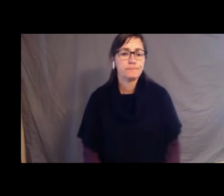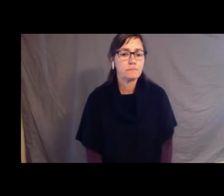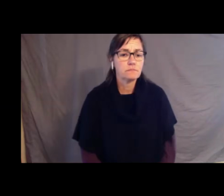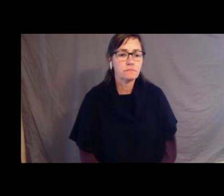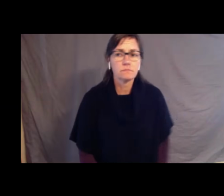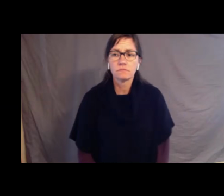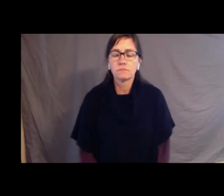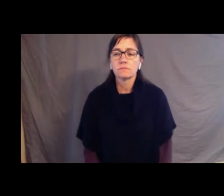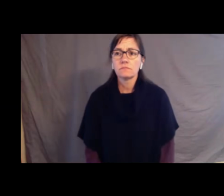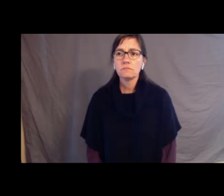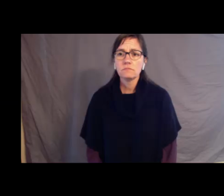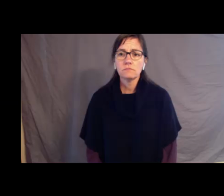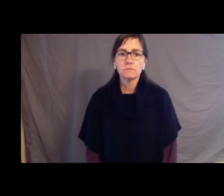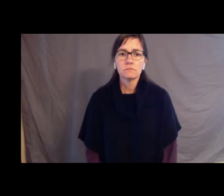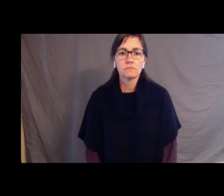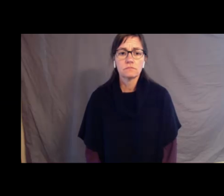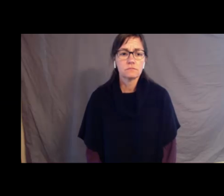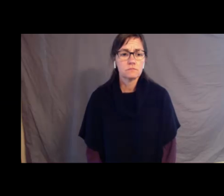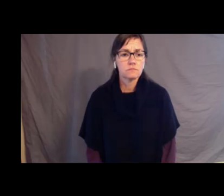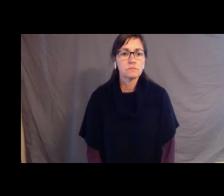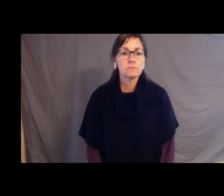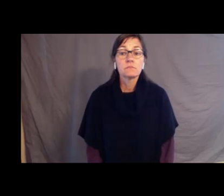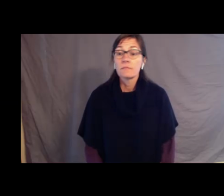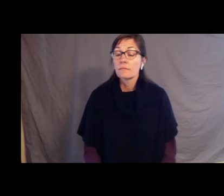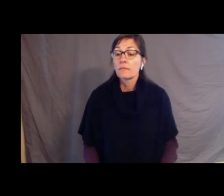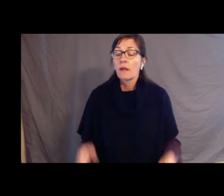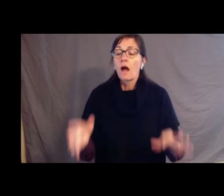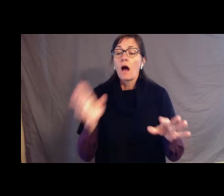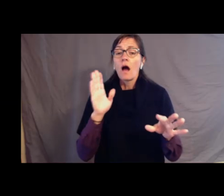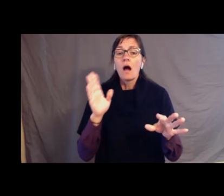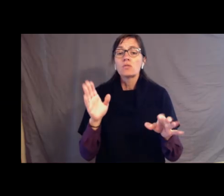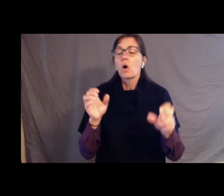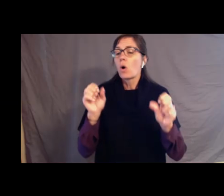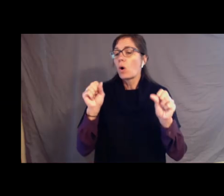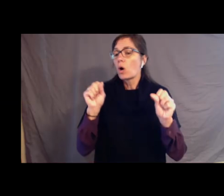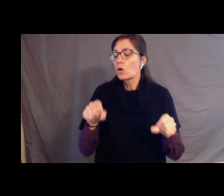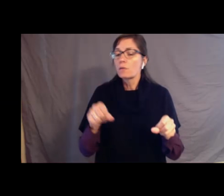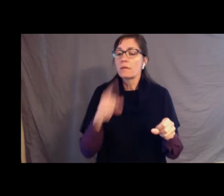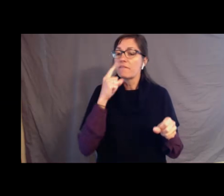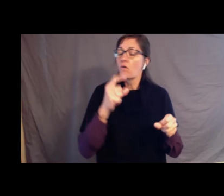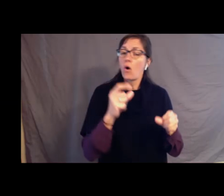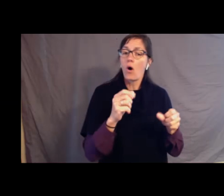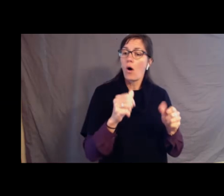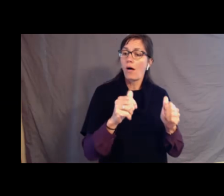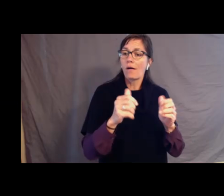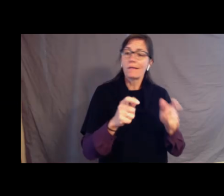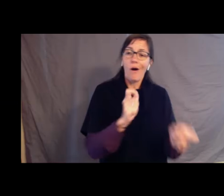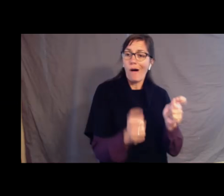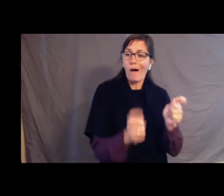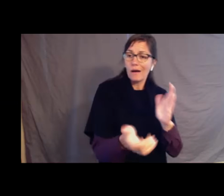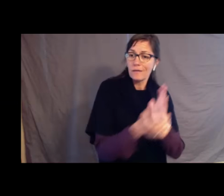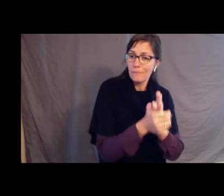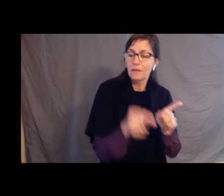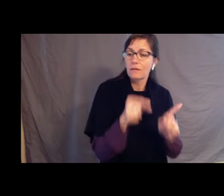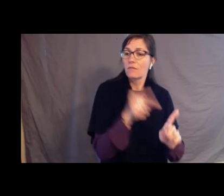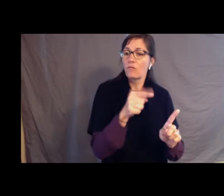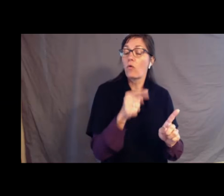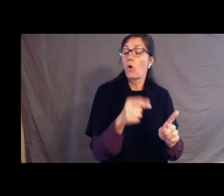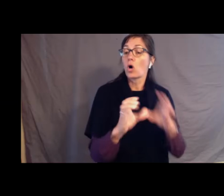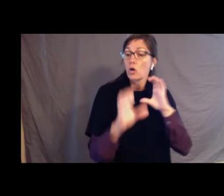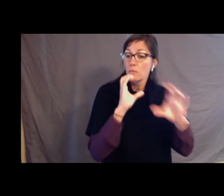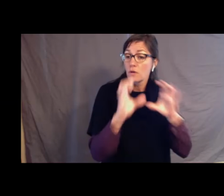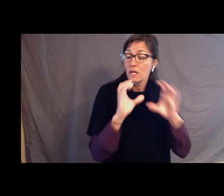Okay. And as I mentioned, it could be an augmentative communication system that provides vocal output for a